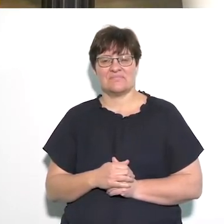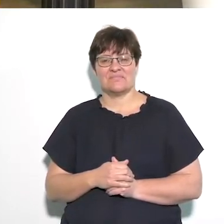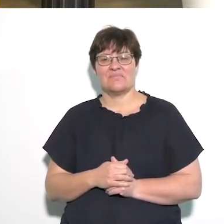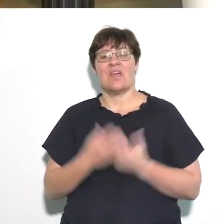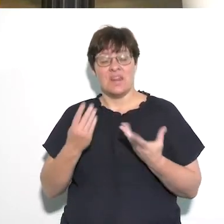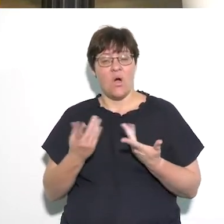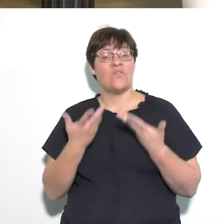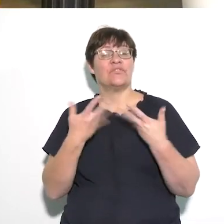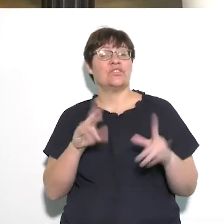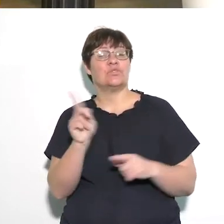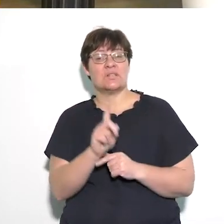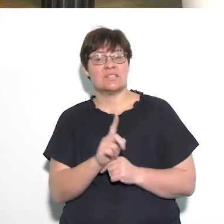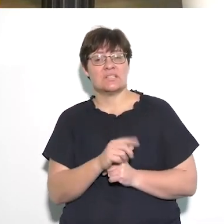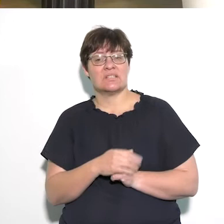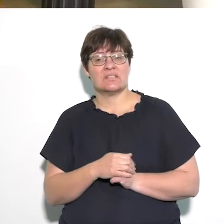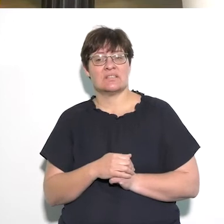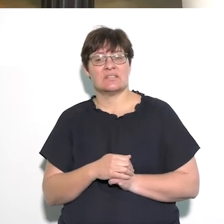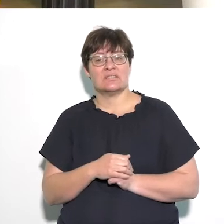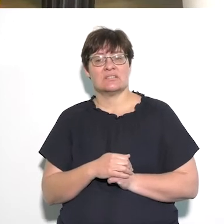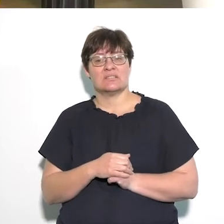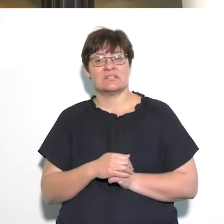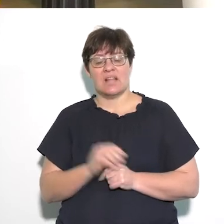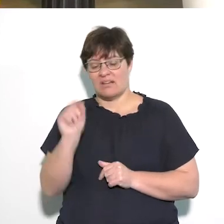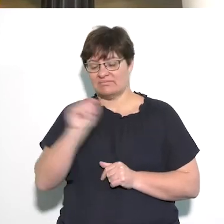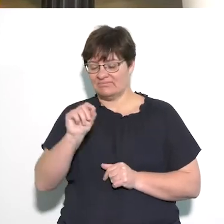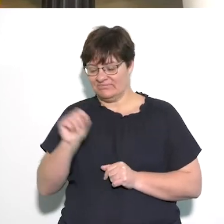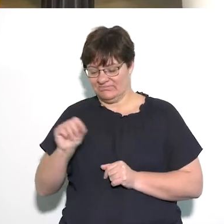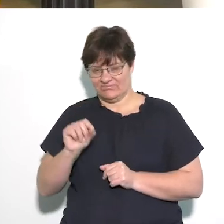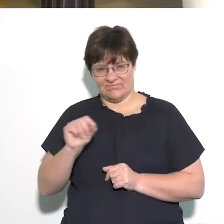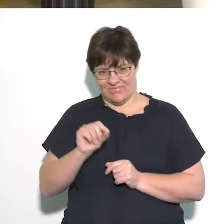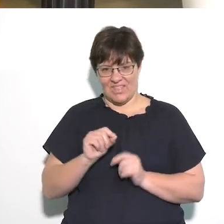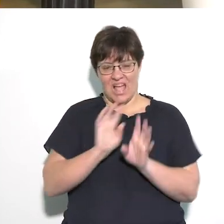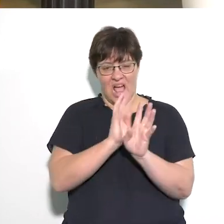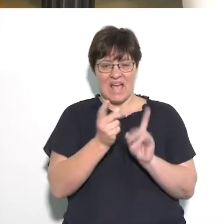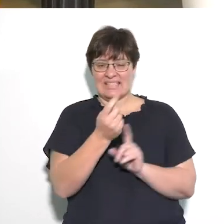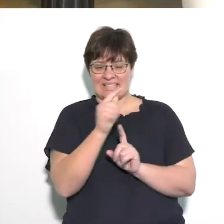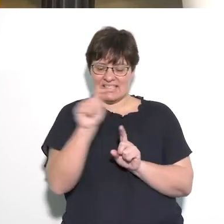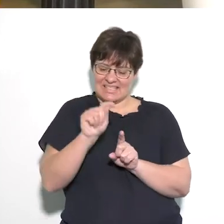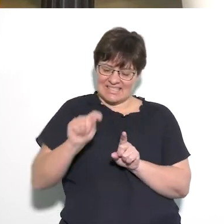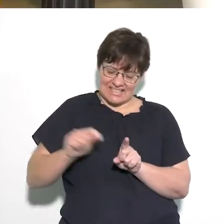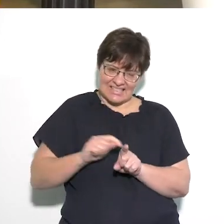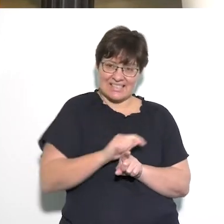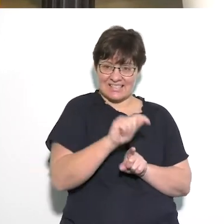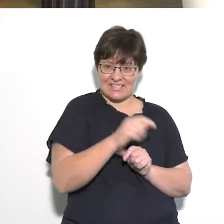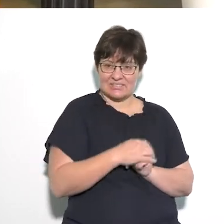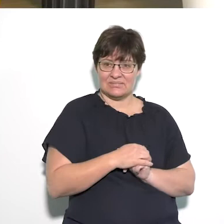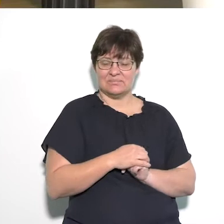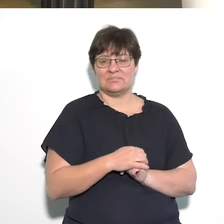And then we're going to finish it off by just doing some edging on our sunflower around the seeds like